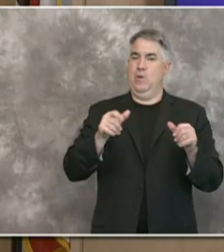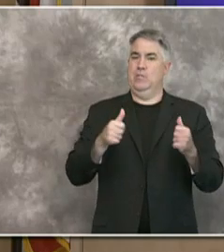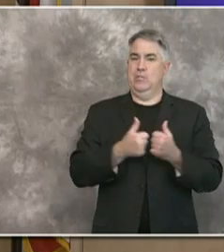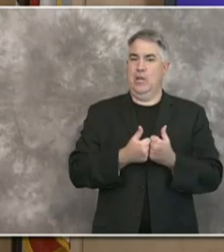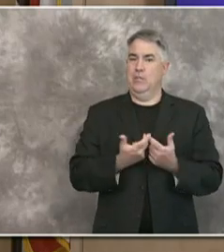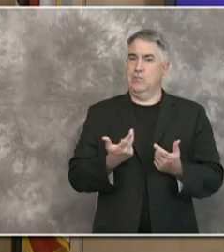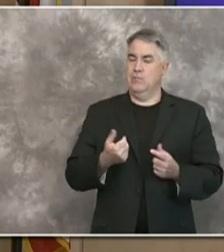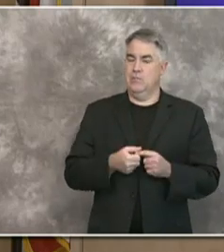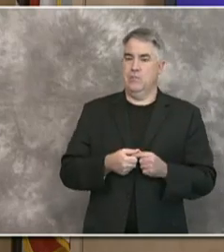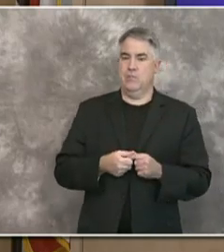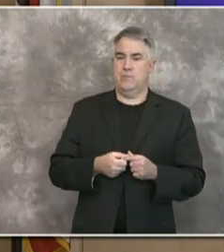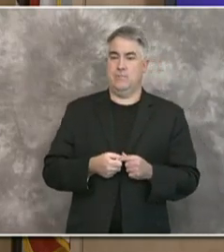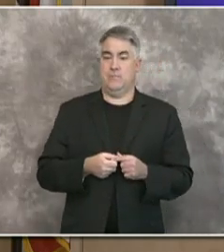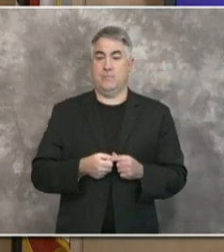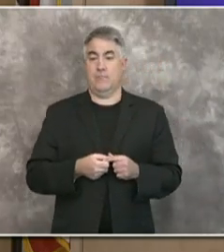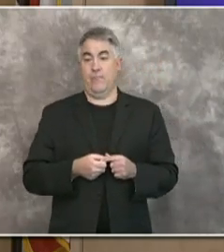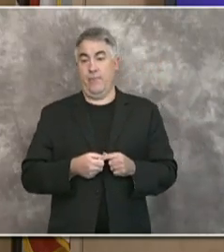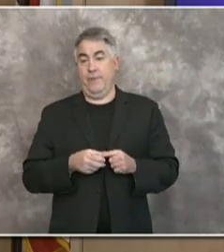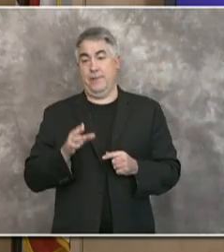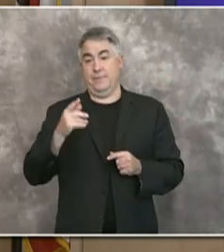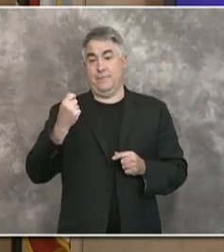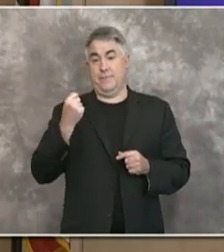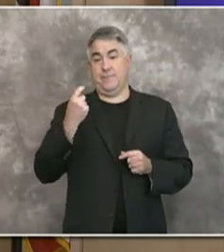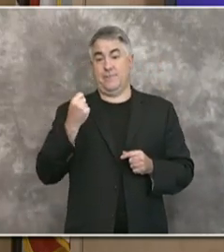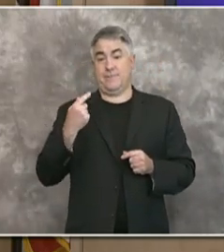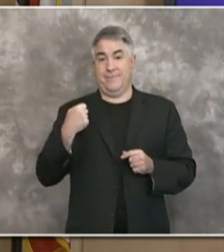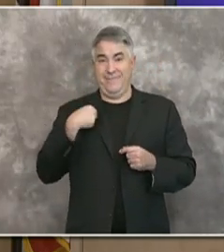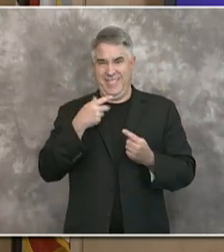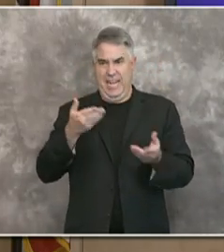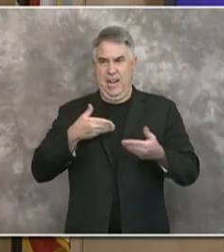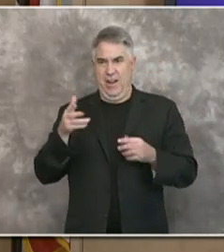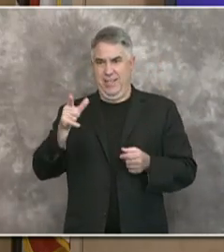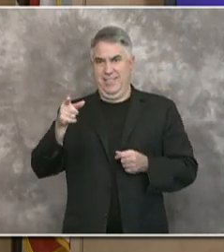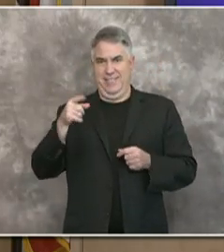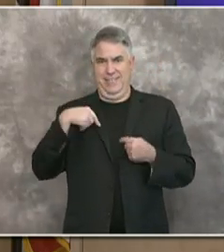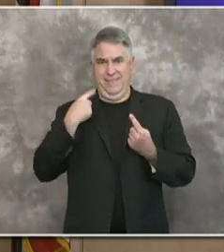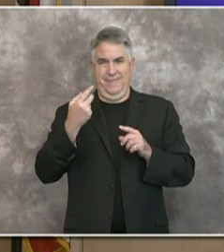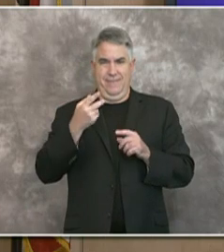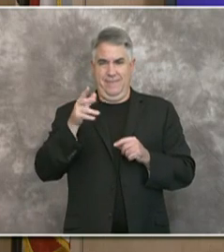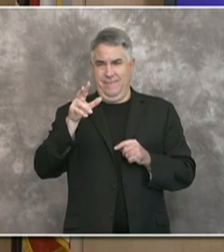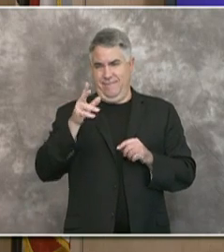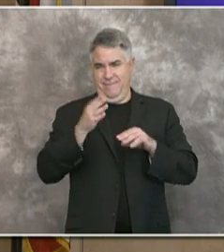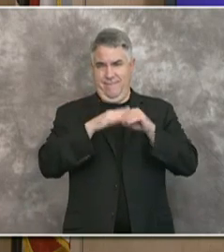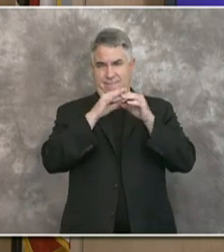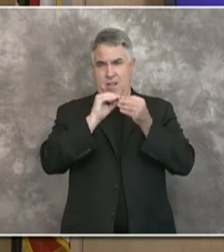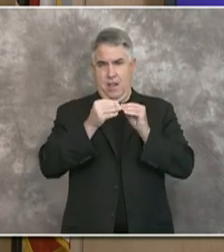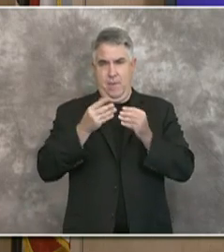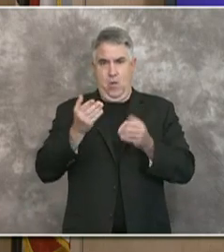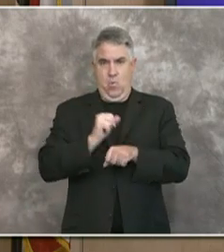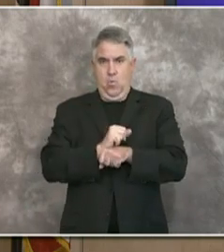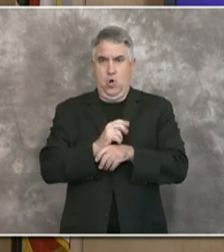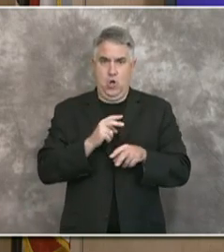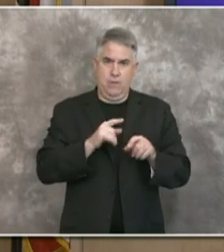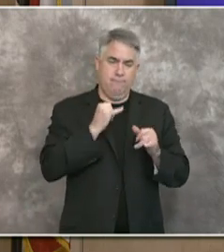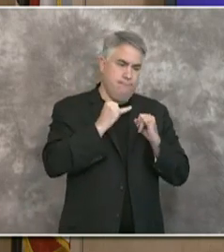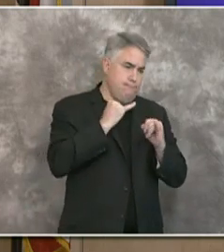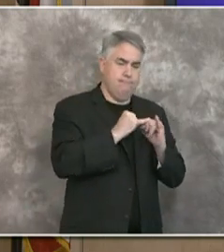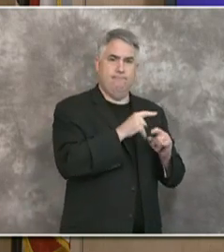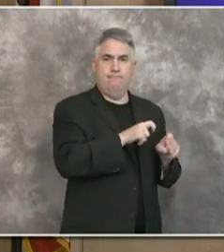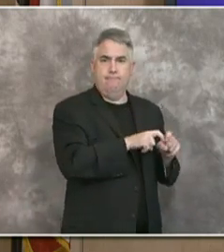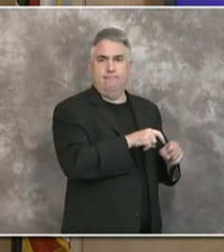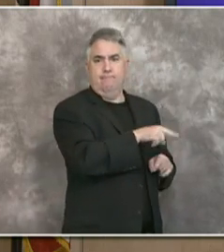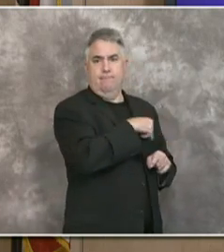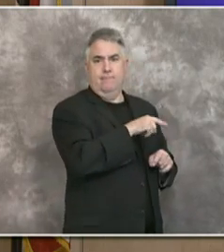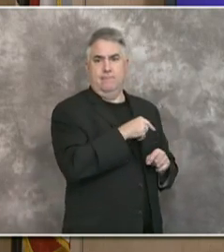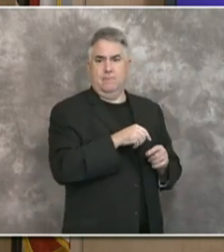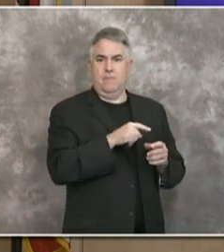from the numbers presented earlier, the number of contact tracers we have is going up every day, and those individuals are getting more and more experience under